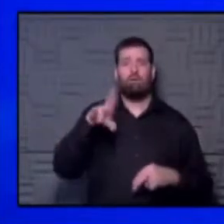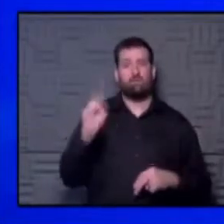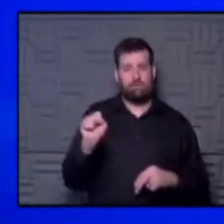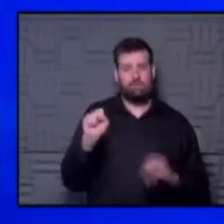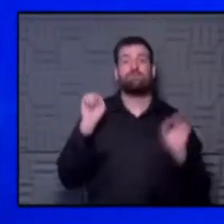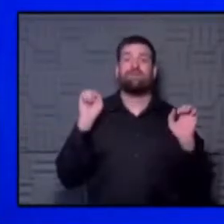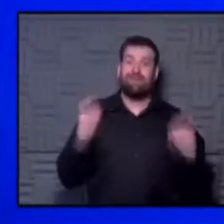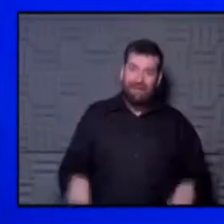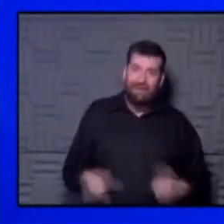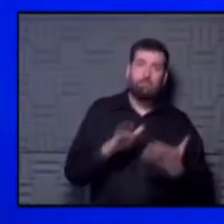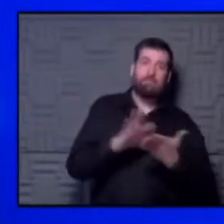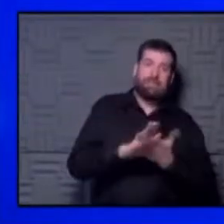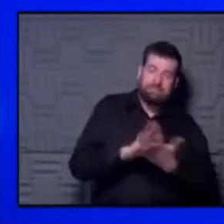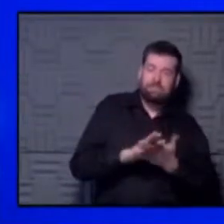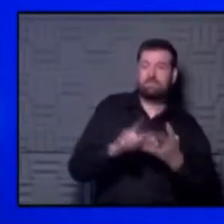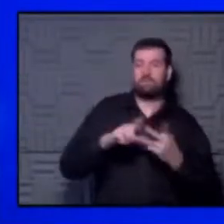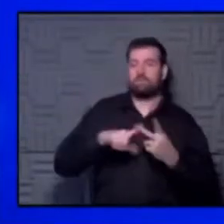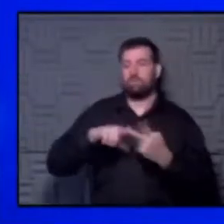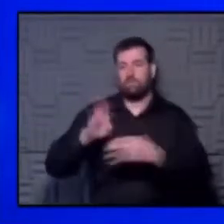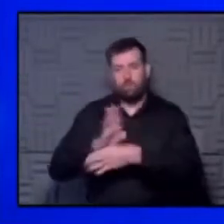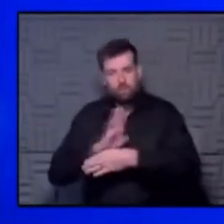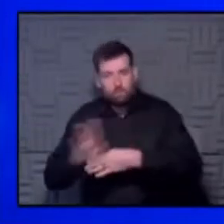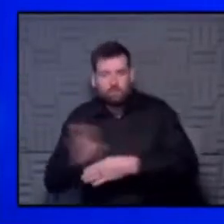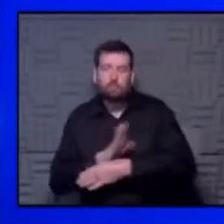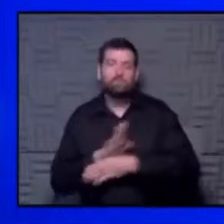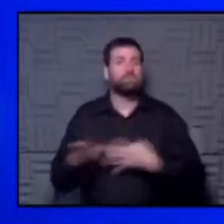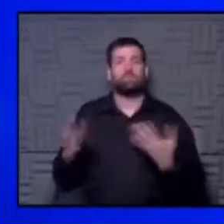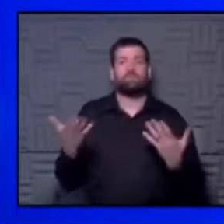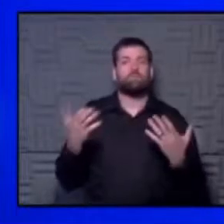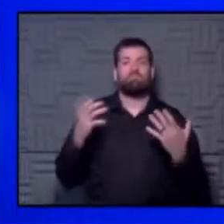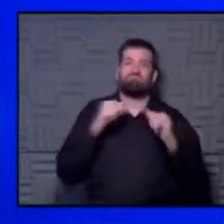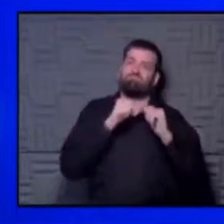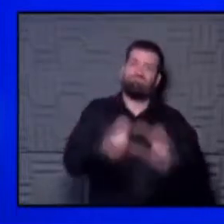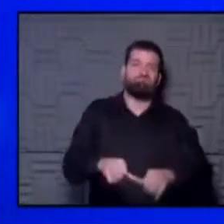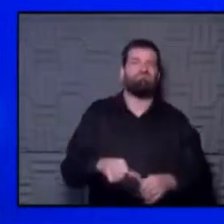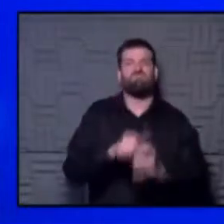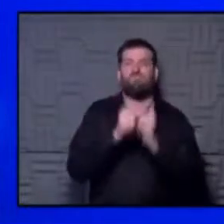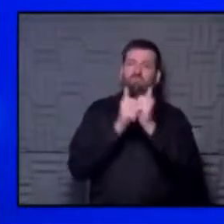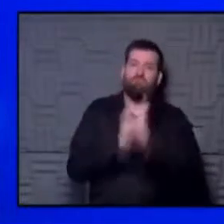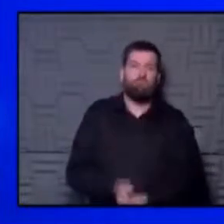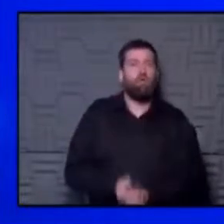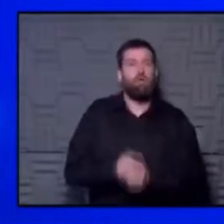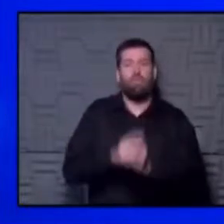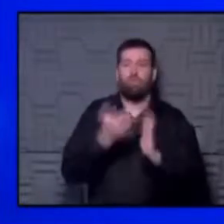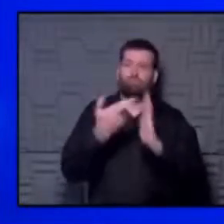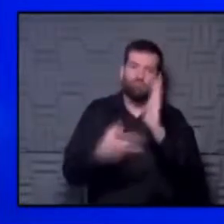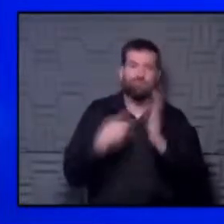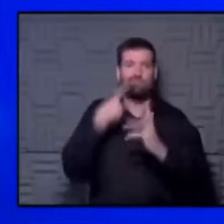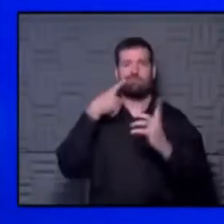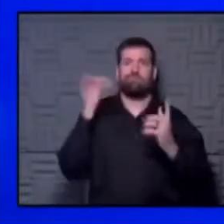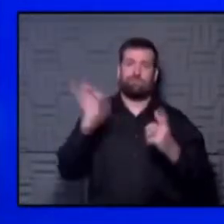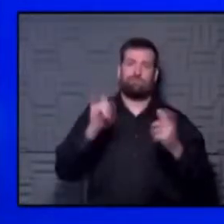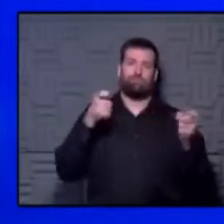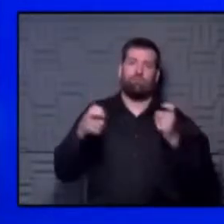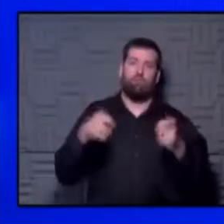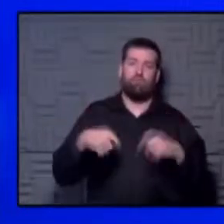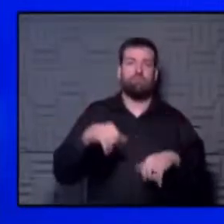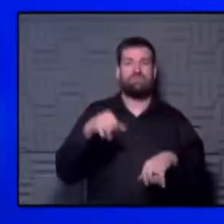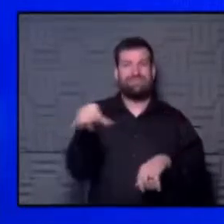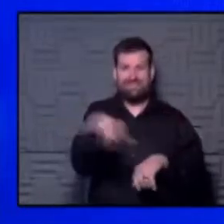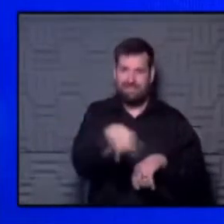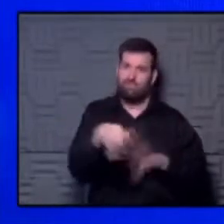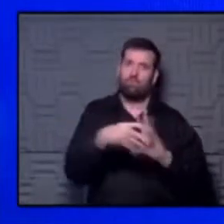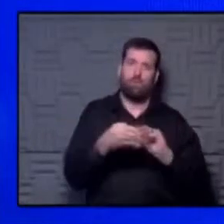have schools and businesses open as long as we can follow the basic pillars of infection control. It all comes back to the same